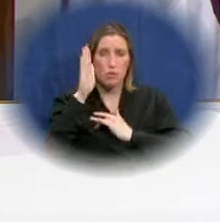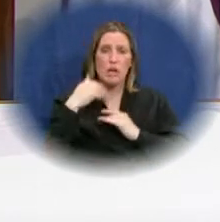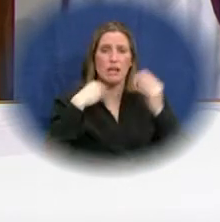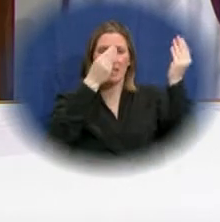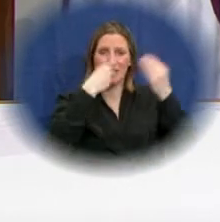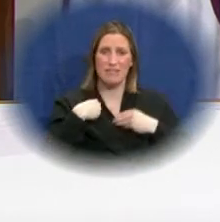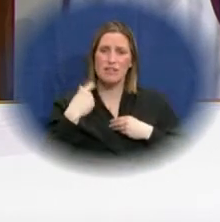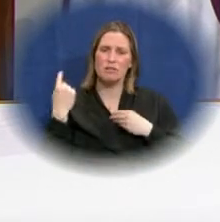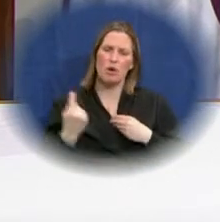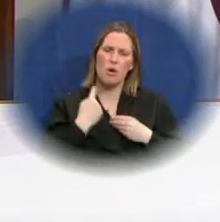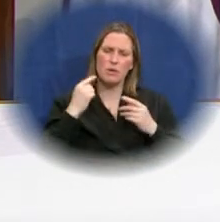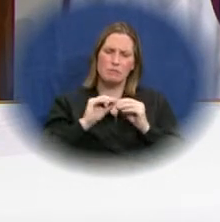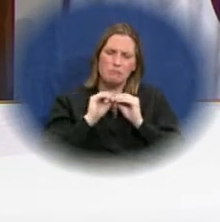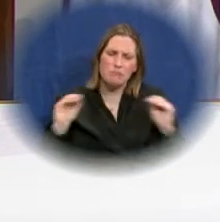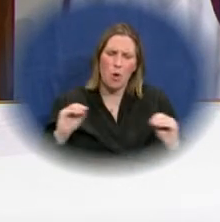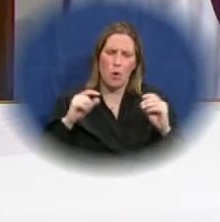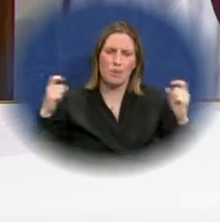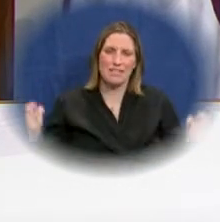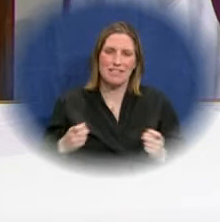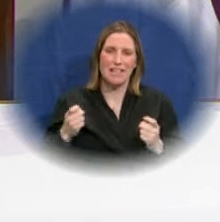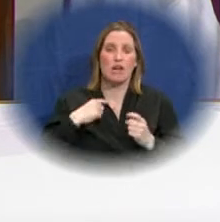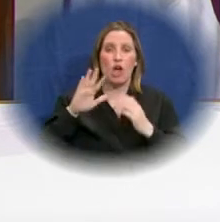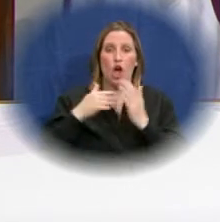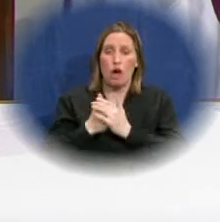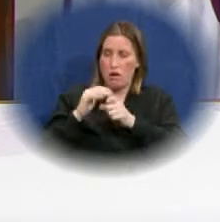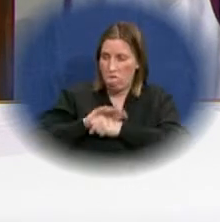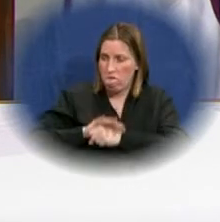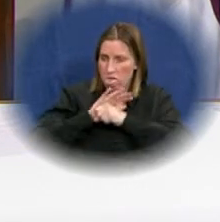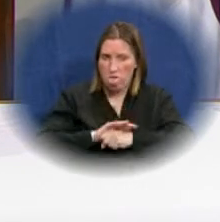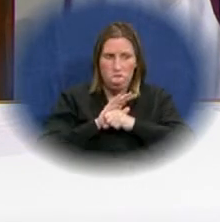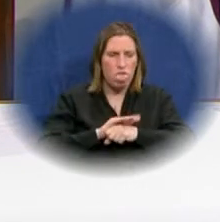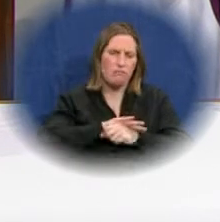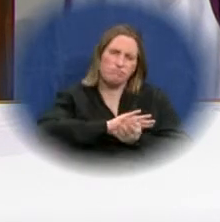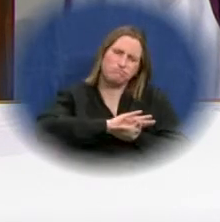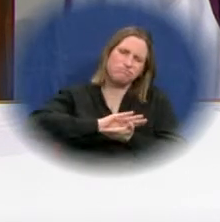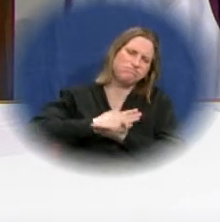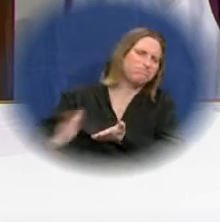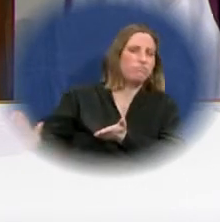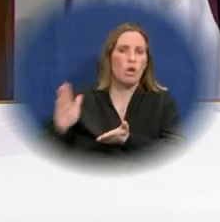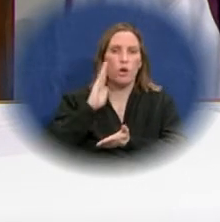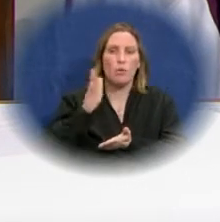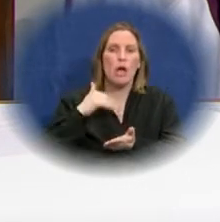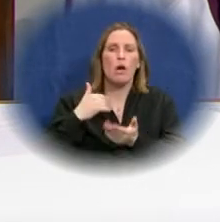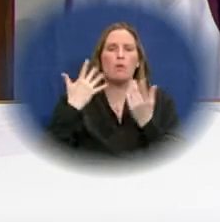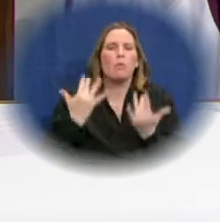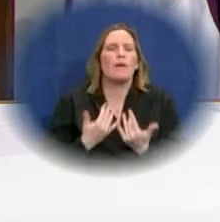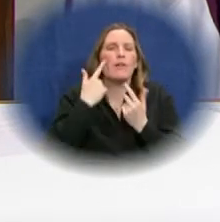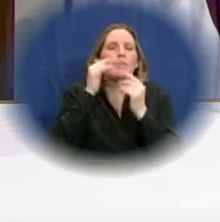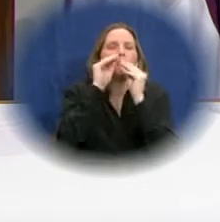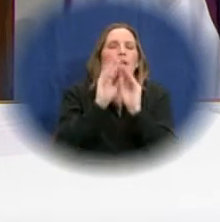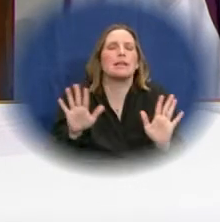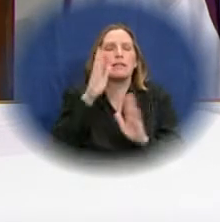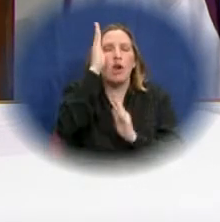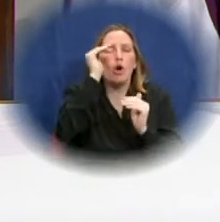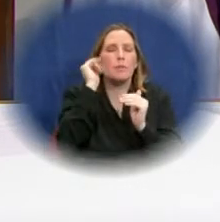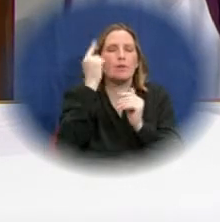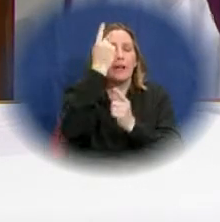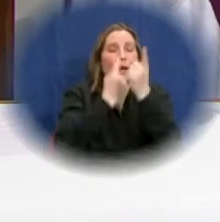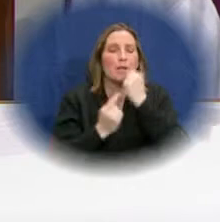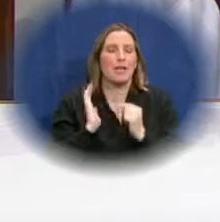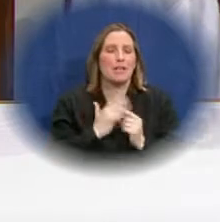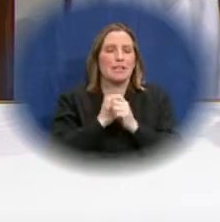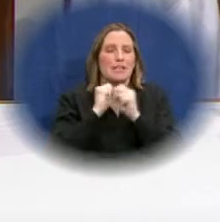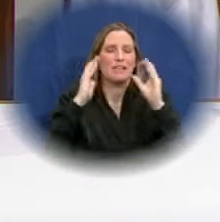may be always free from sin and safe from all distress, as we await the blessed hope and the coming of our Savior,